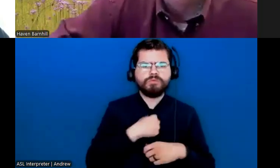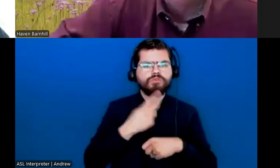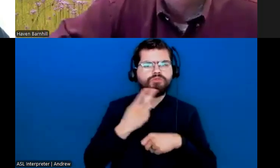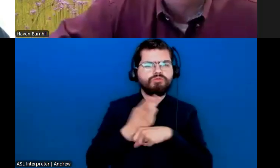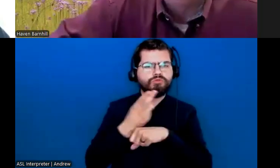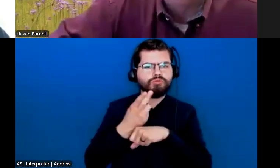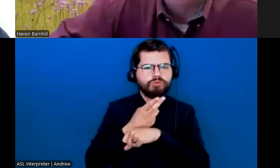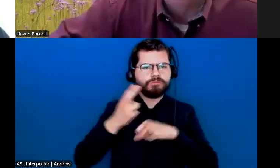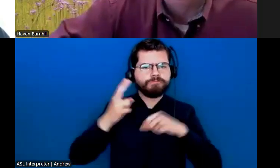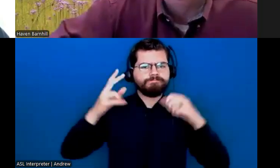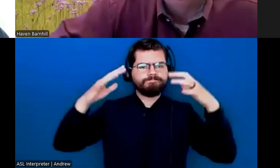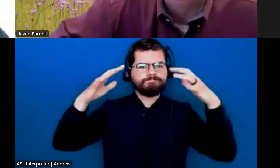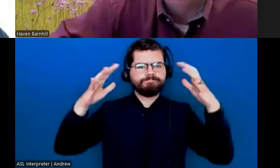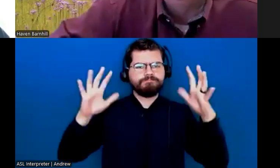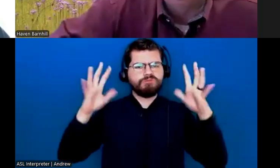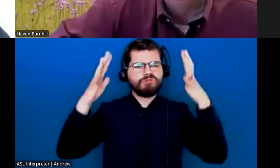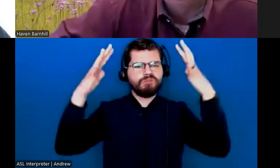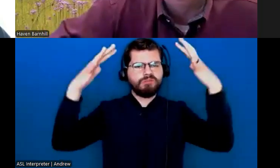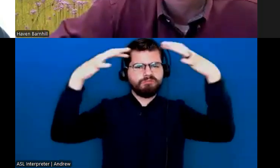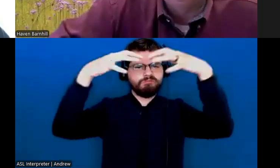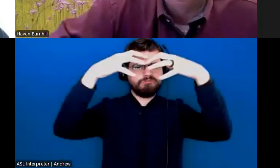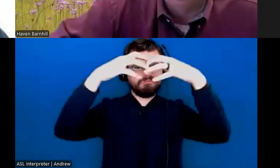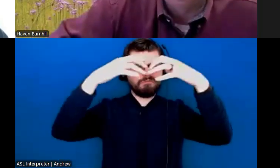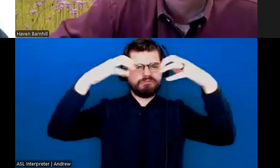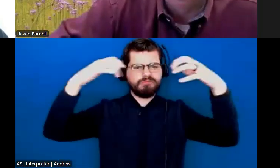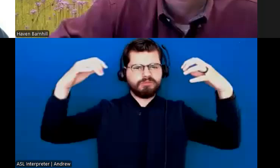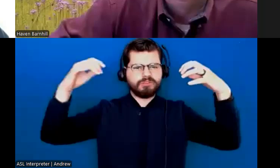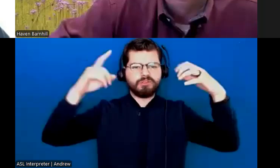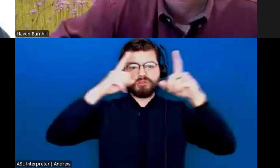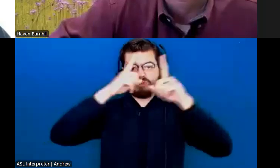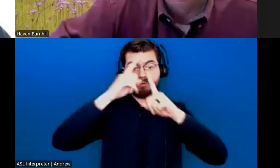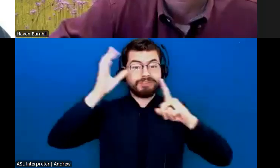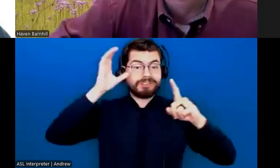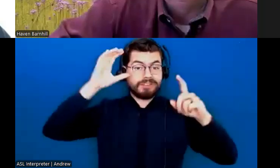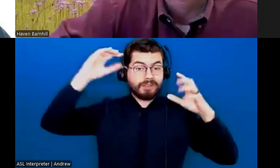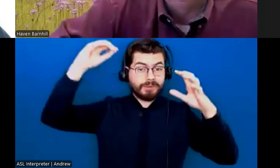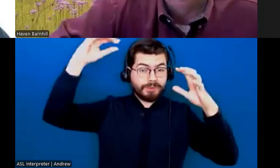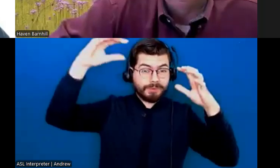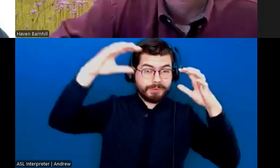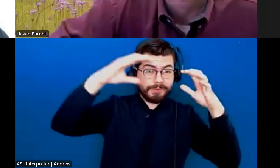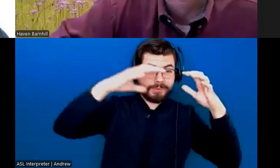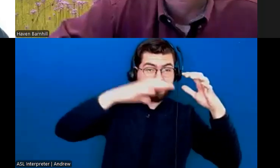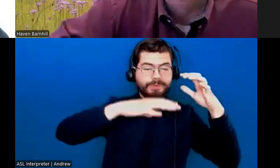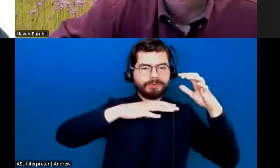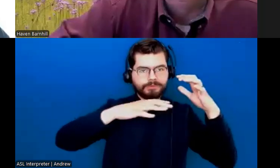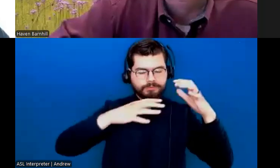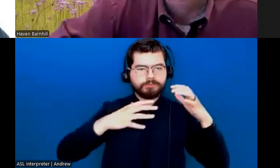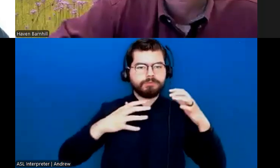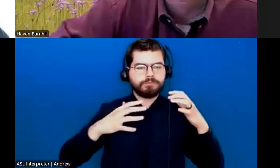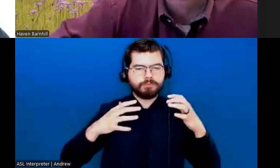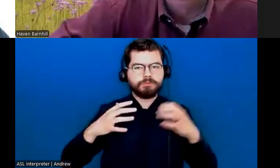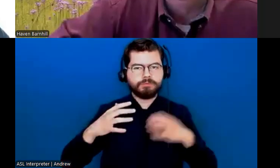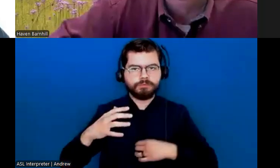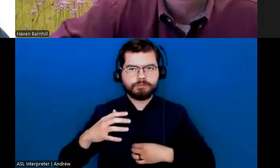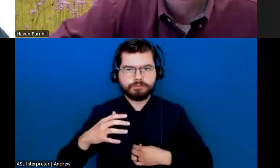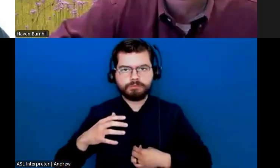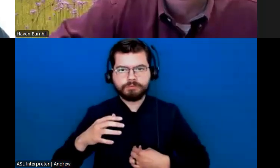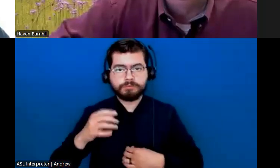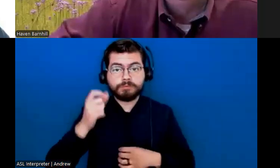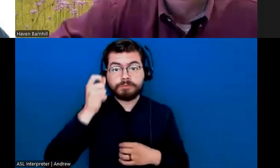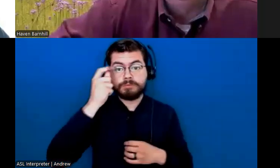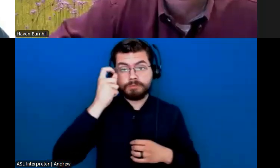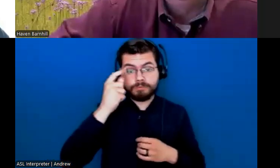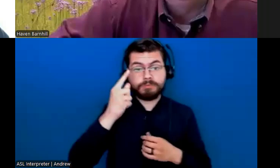get sunlight penetration, both large and small, so that we can get the vegetative response that so much of this wildlife,